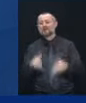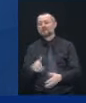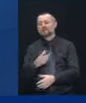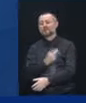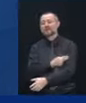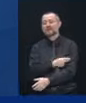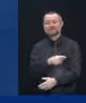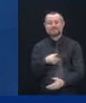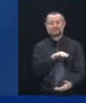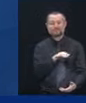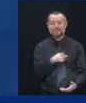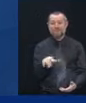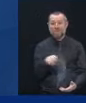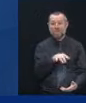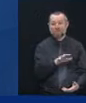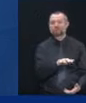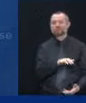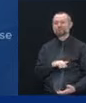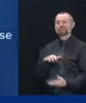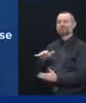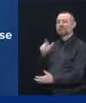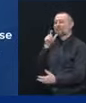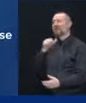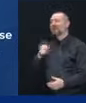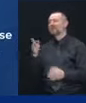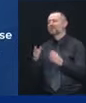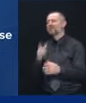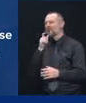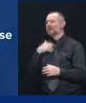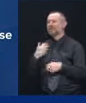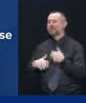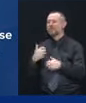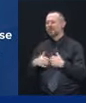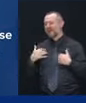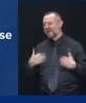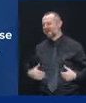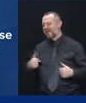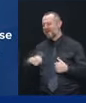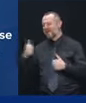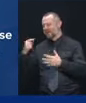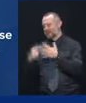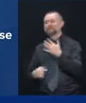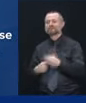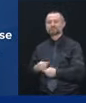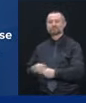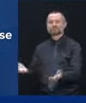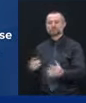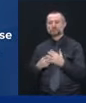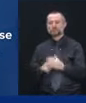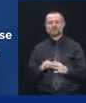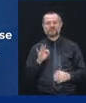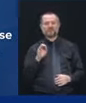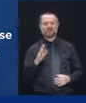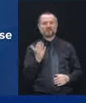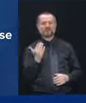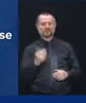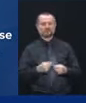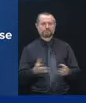with pre-existing conditions. That will start on February 15th. We have a list on the website of what